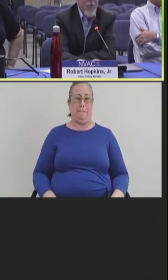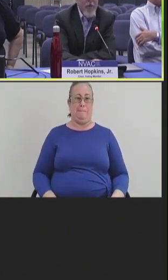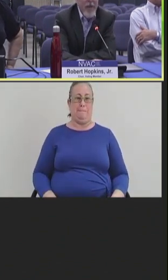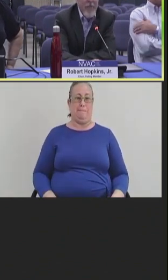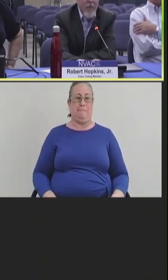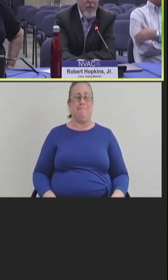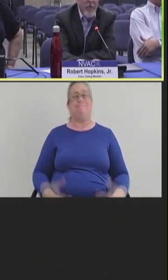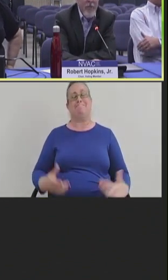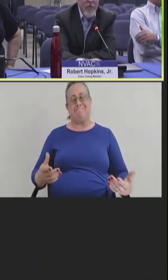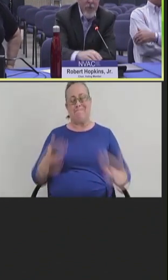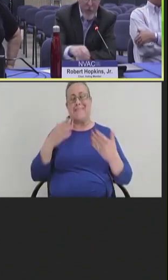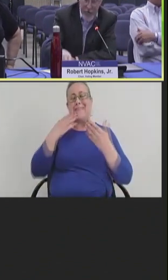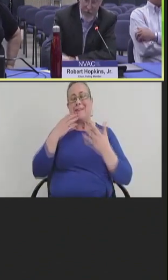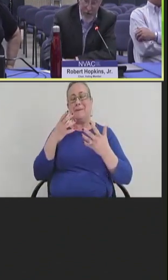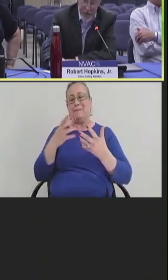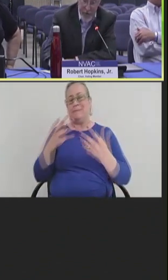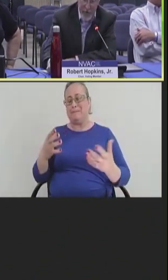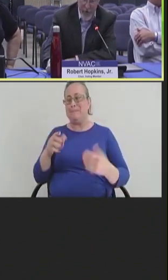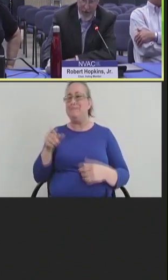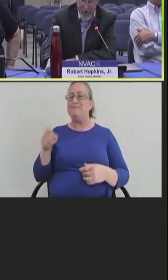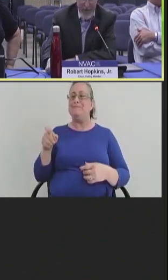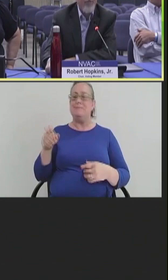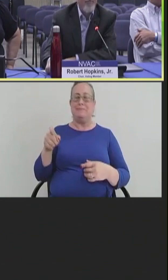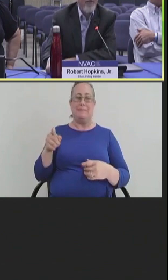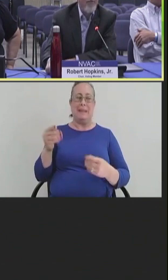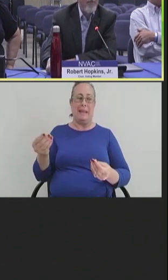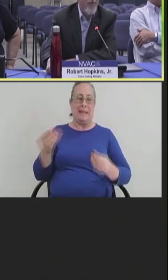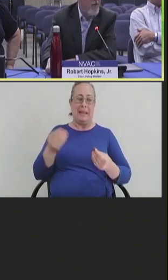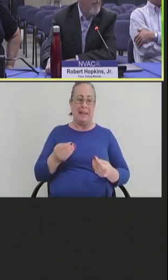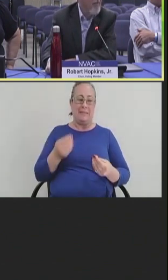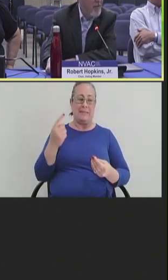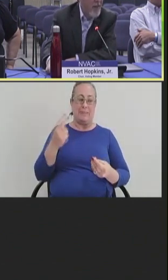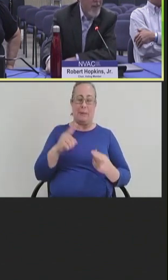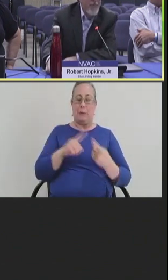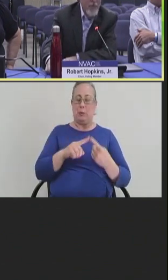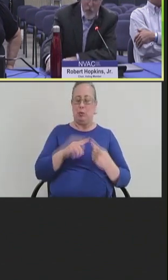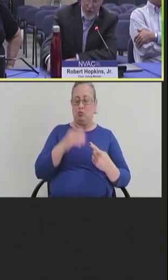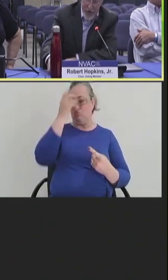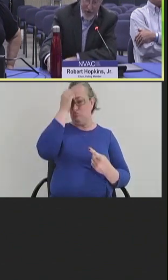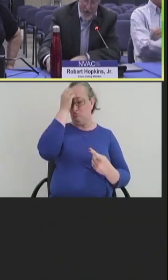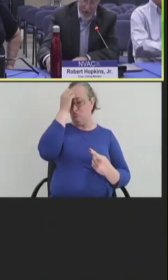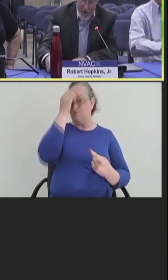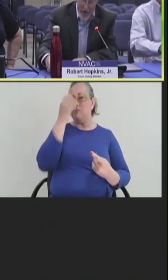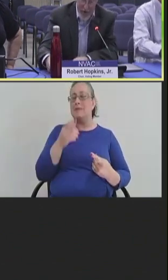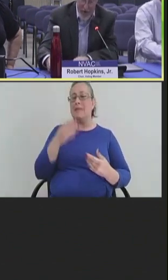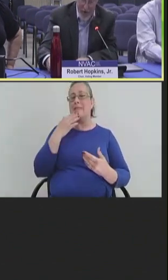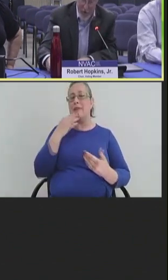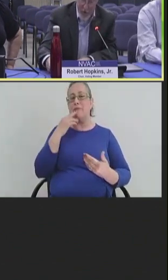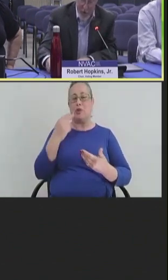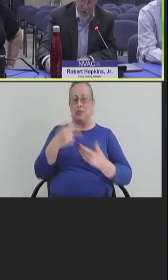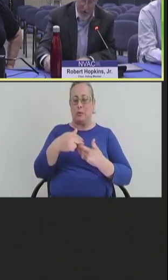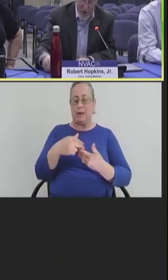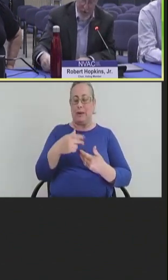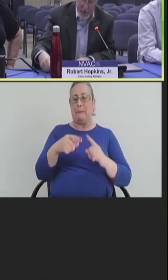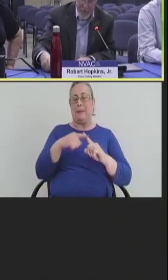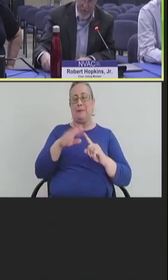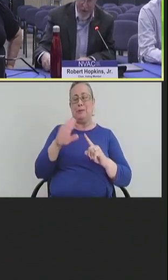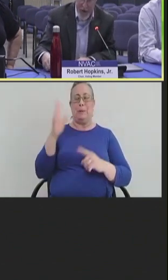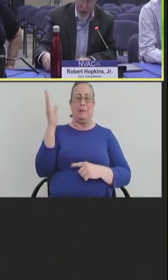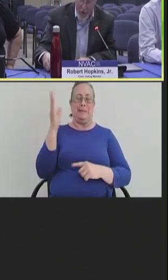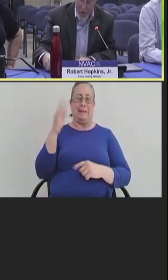Well, thank you very much. You've certainly given us something to chew on. Thank you for joining us today and for your